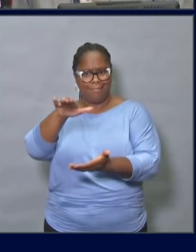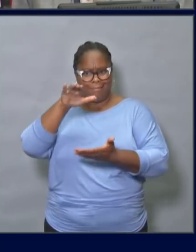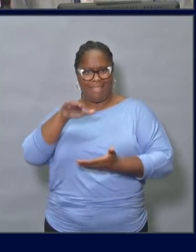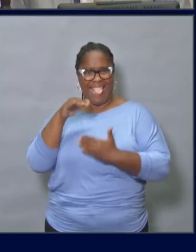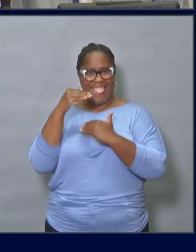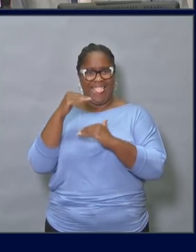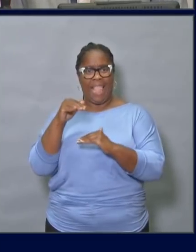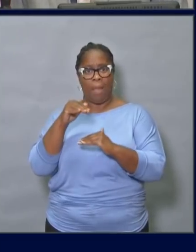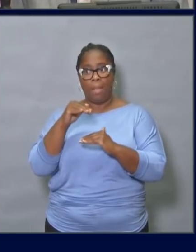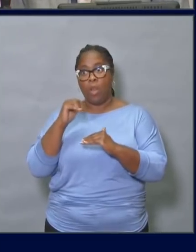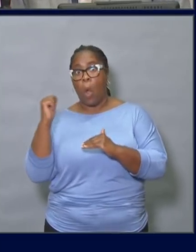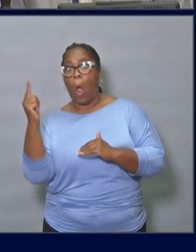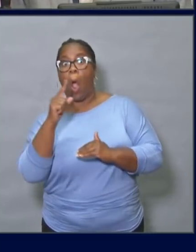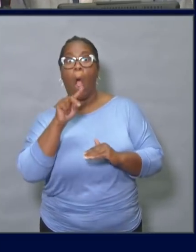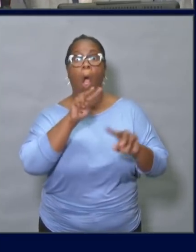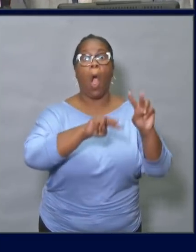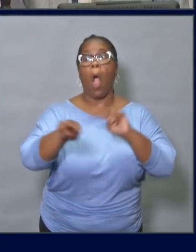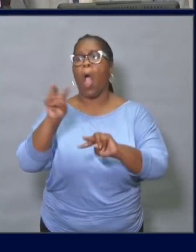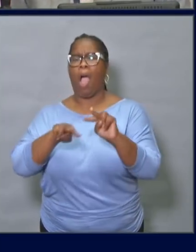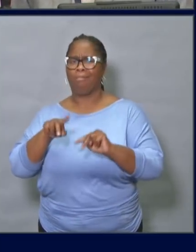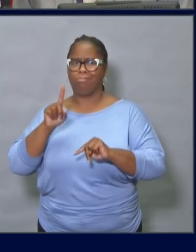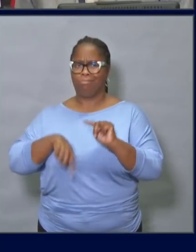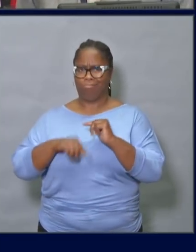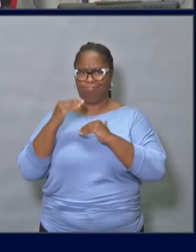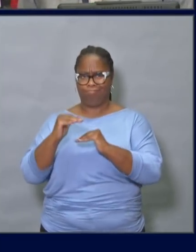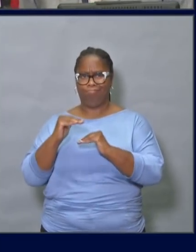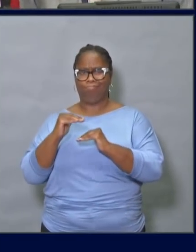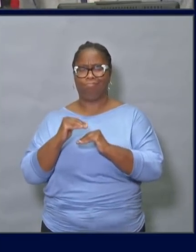and to their teams.